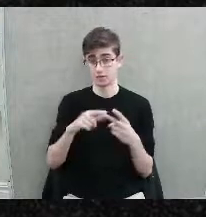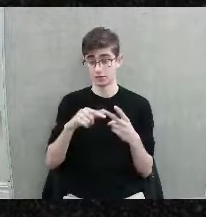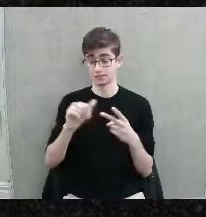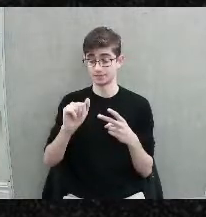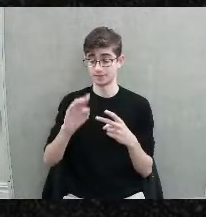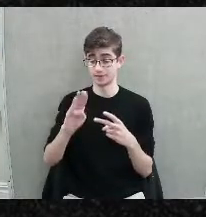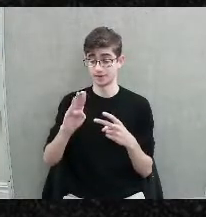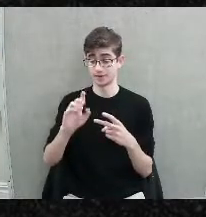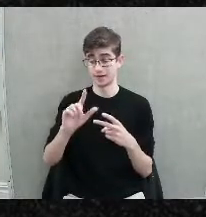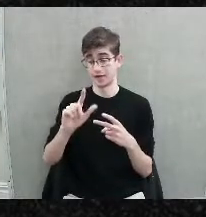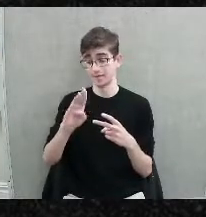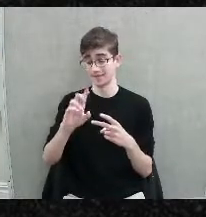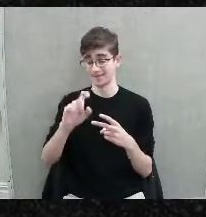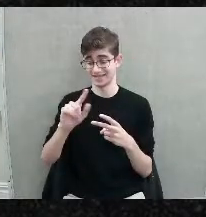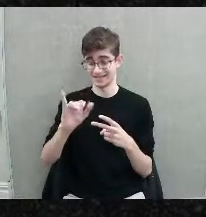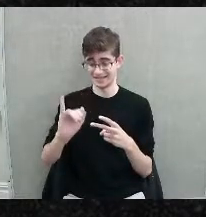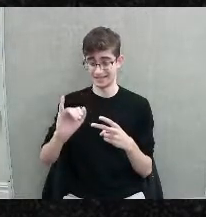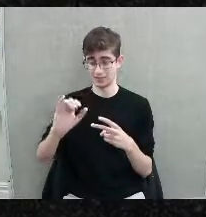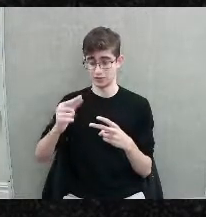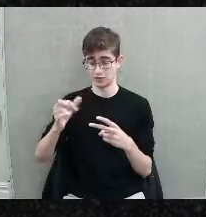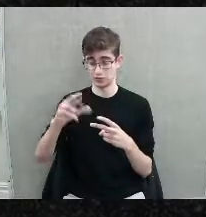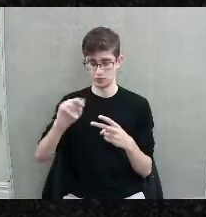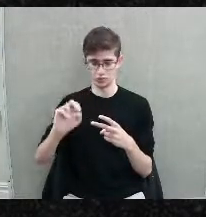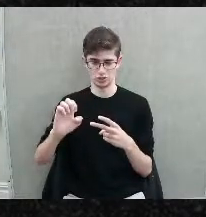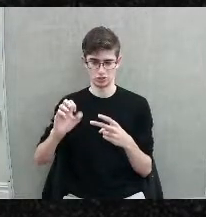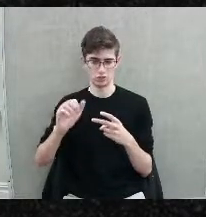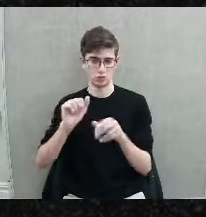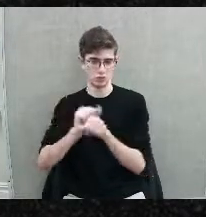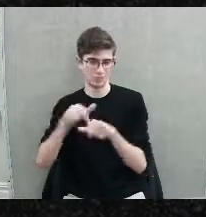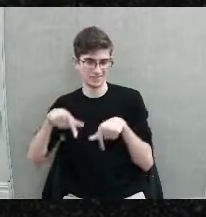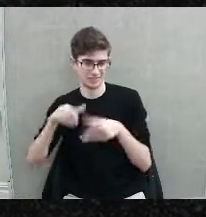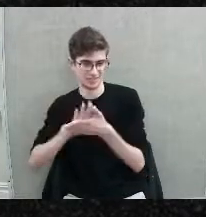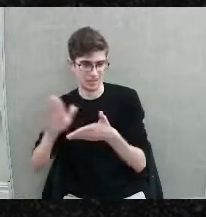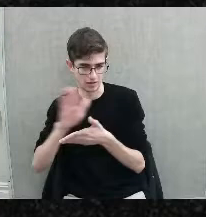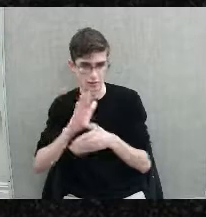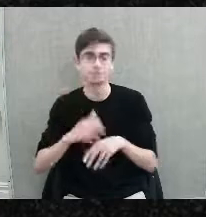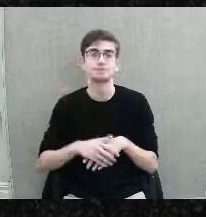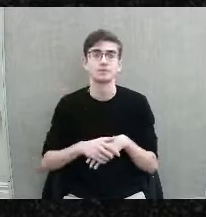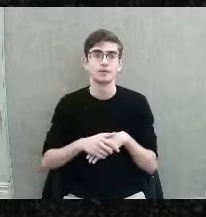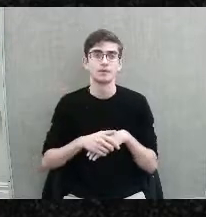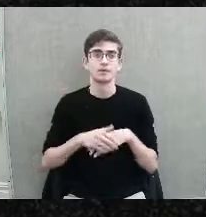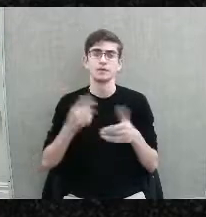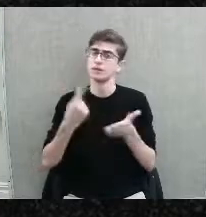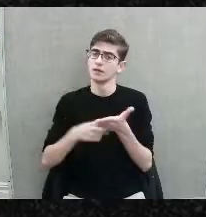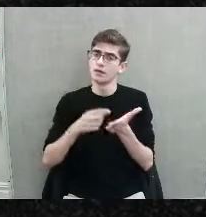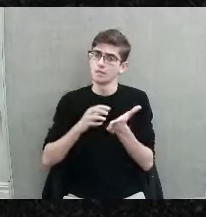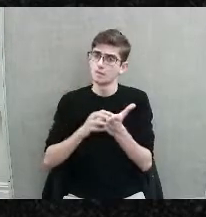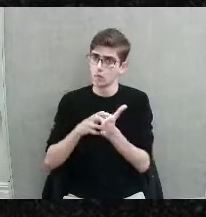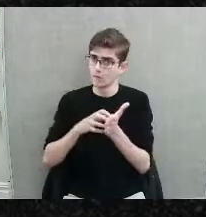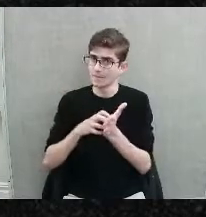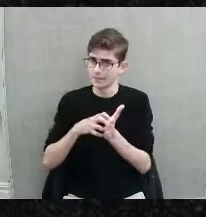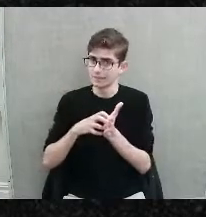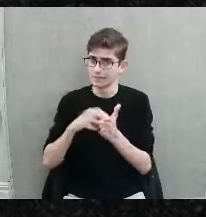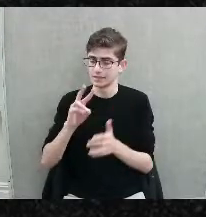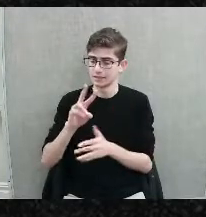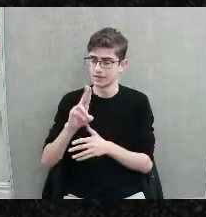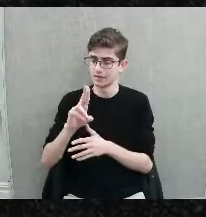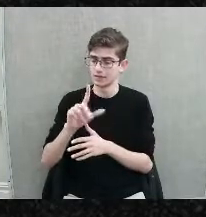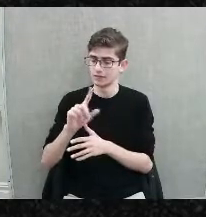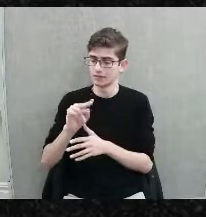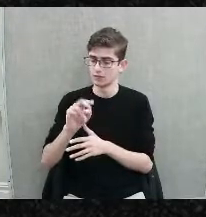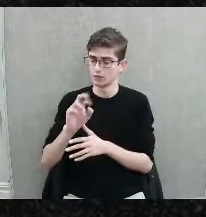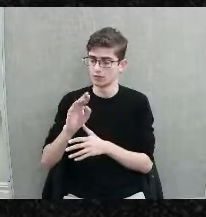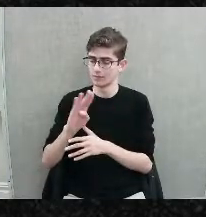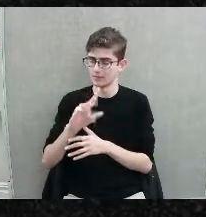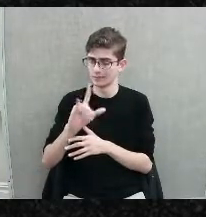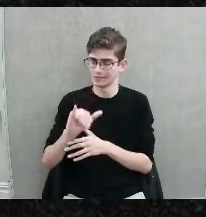George, was focused on questions of vulnerability and what it meant that there is a lot of focus on